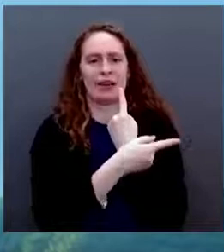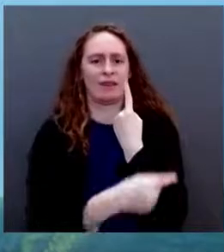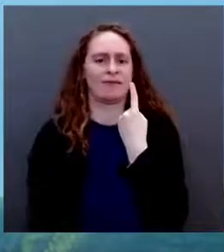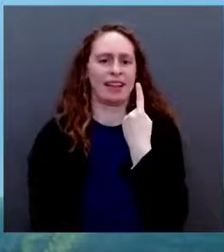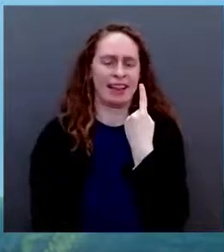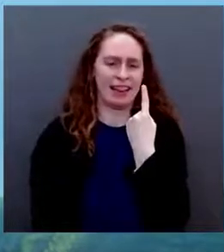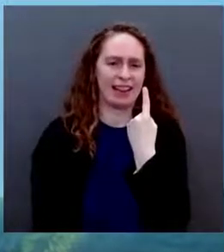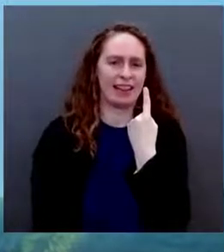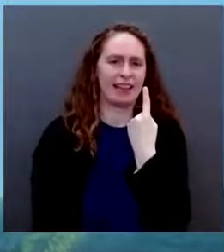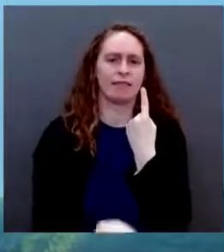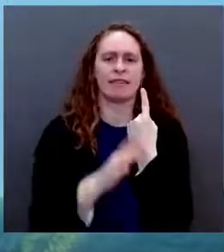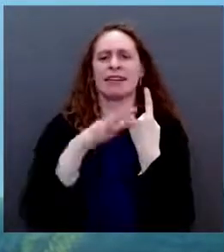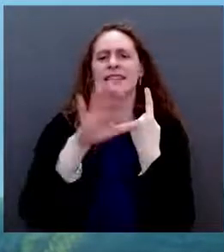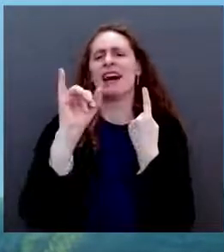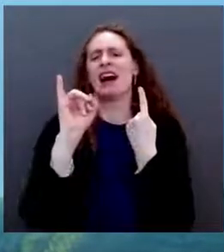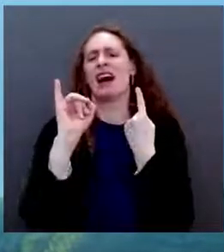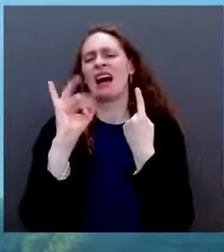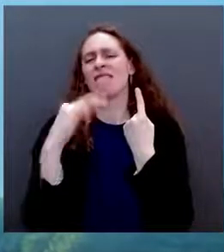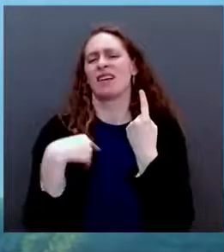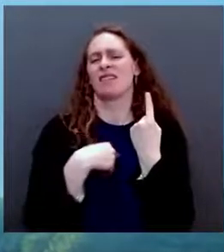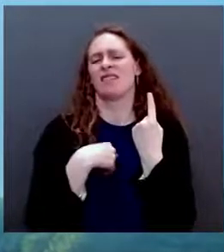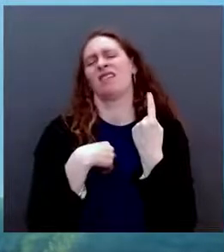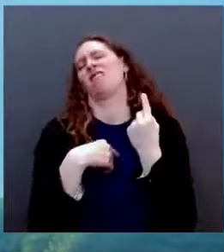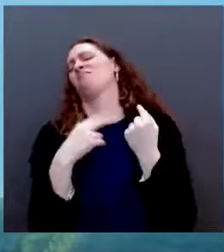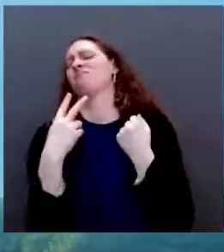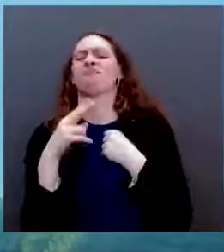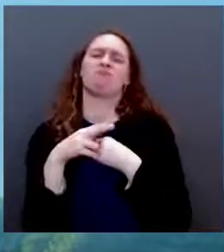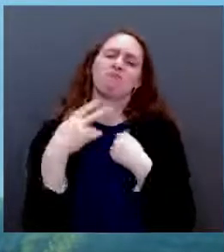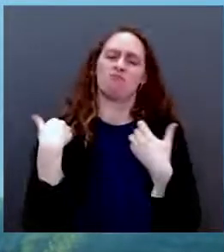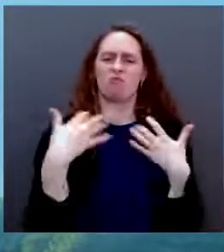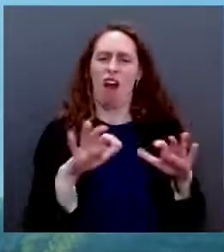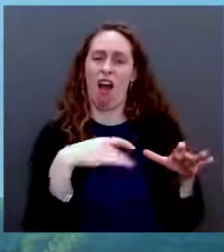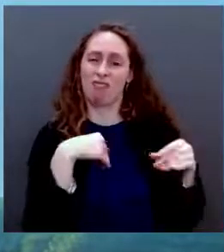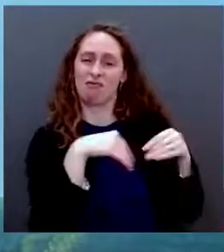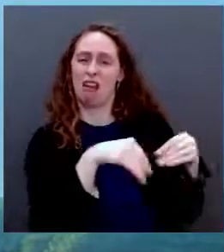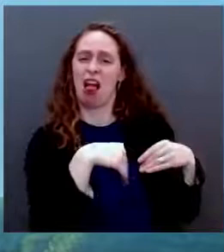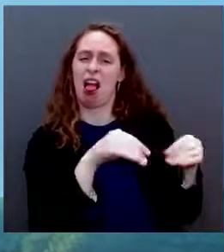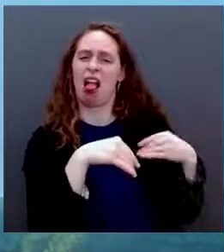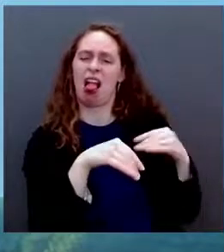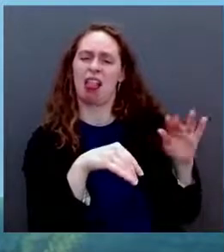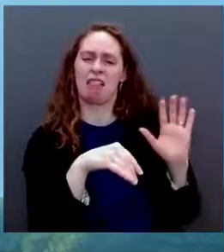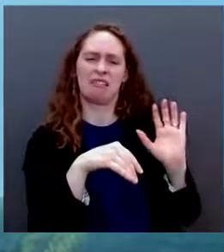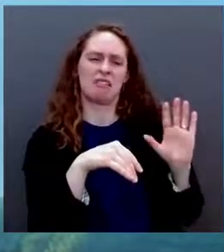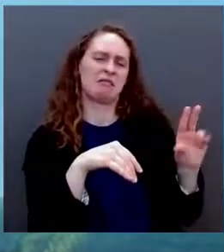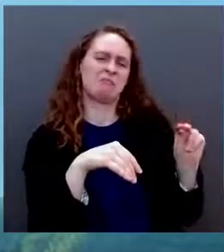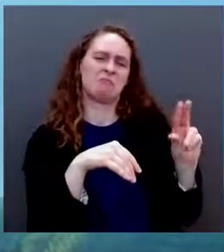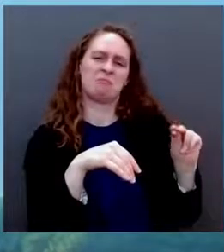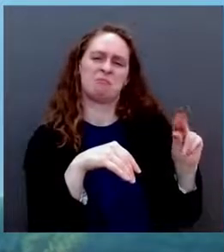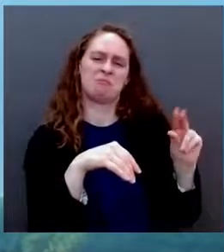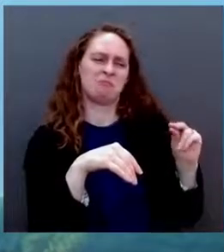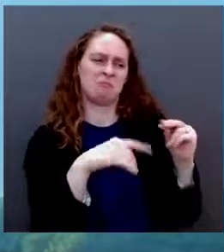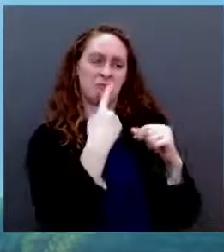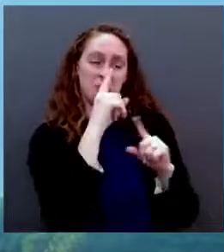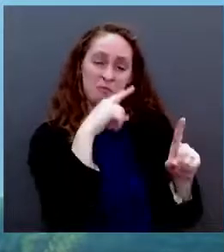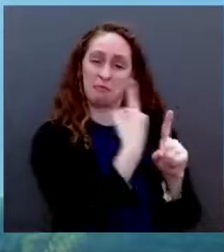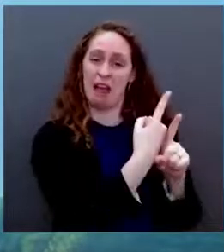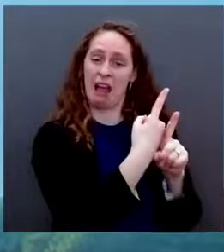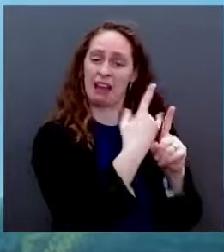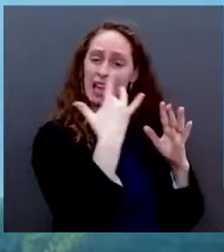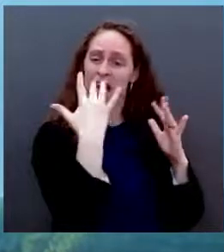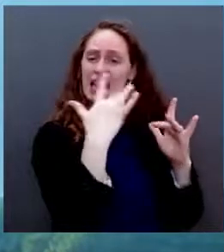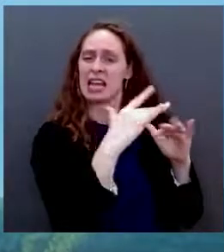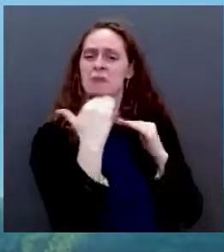our cattle away to these multinational companies, but if we can process them on a local level and